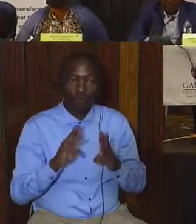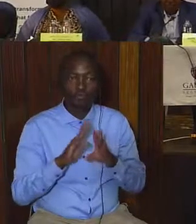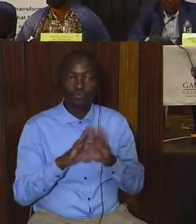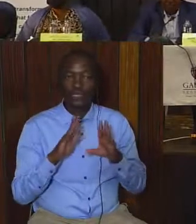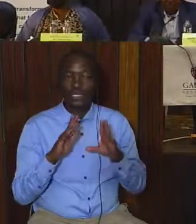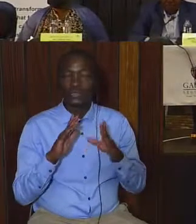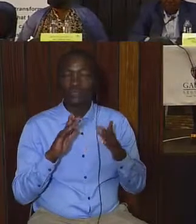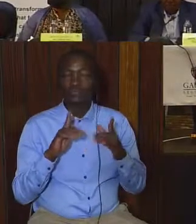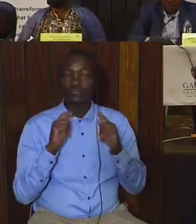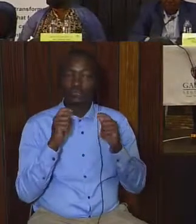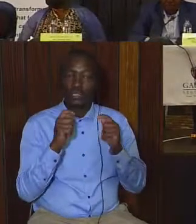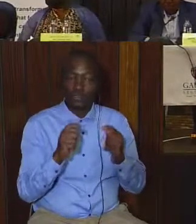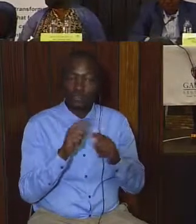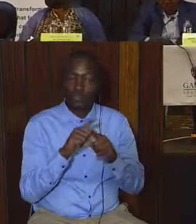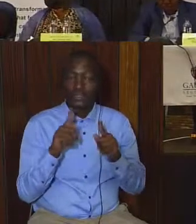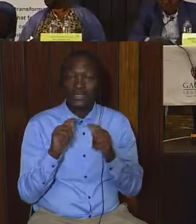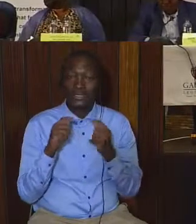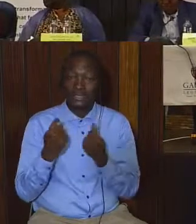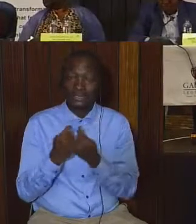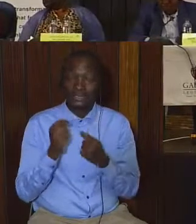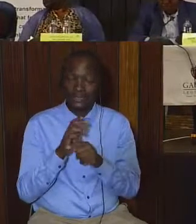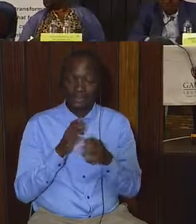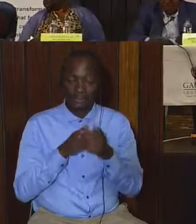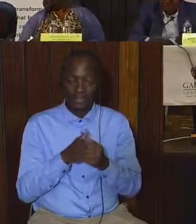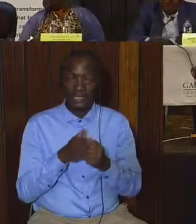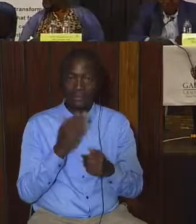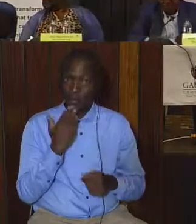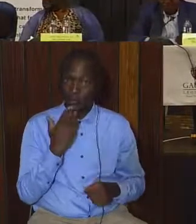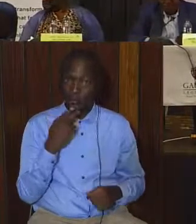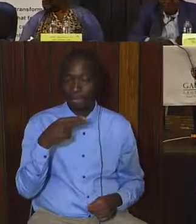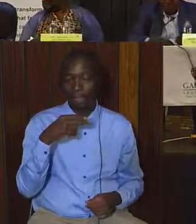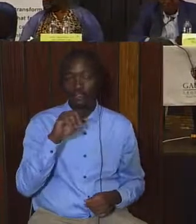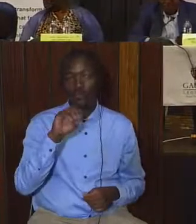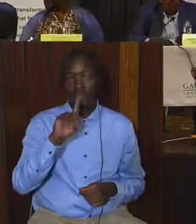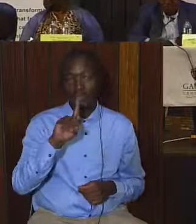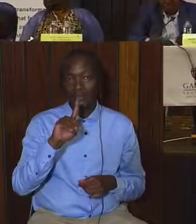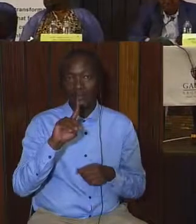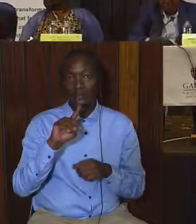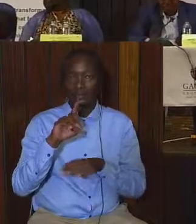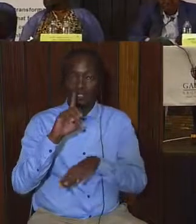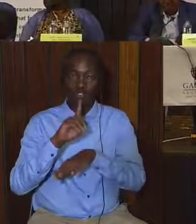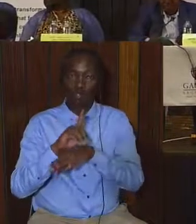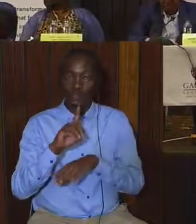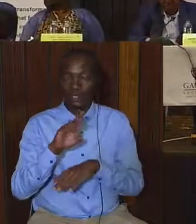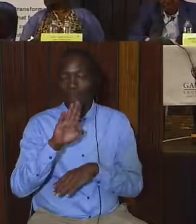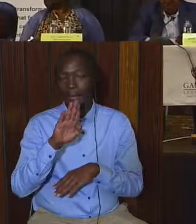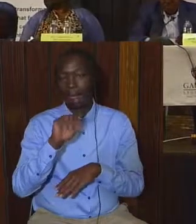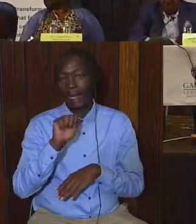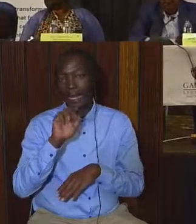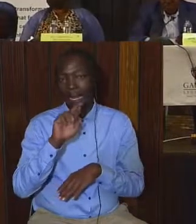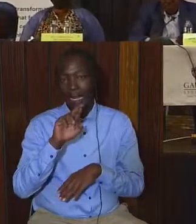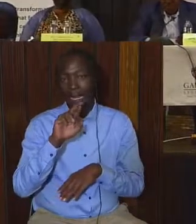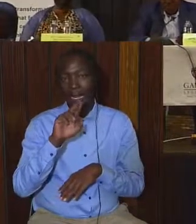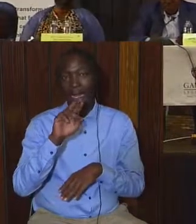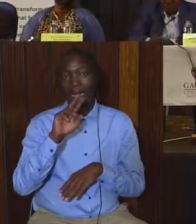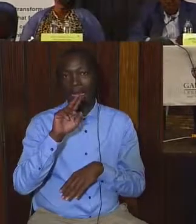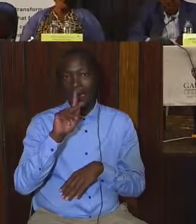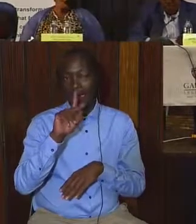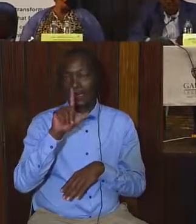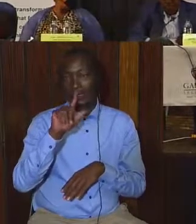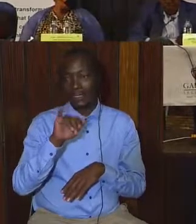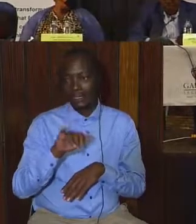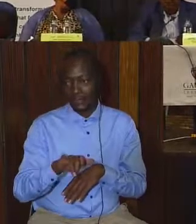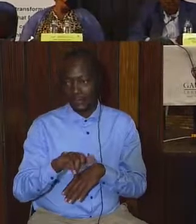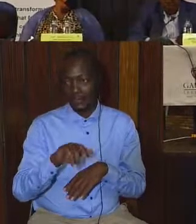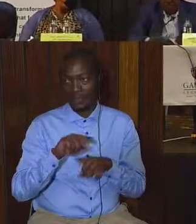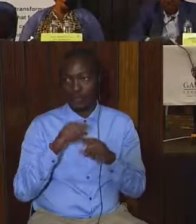The team is being led by the HOD, Dr. Darren Buckley, who is here